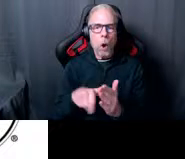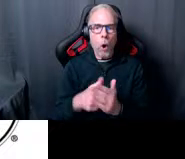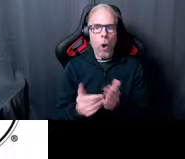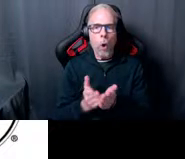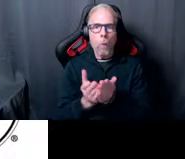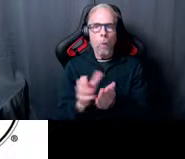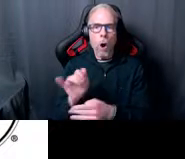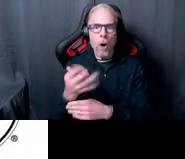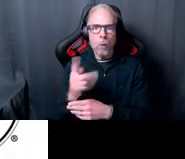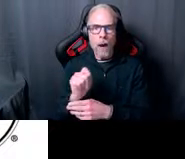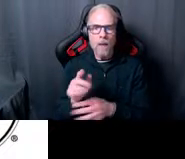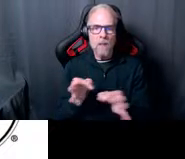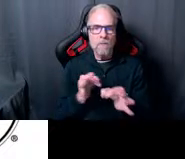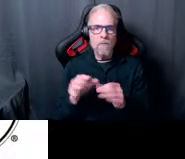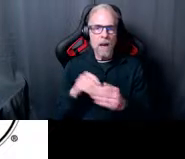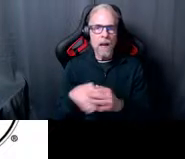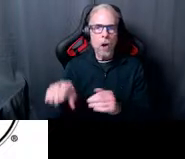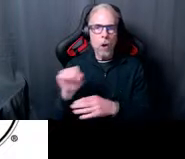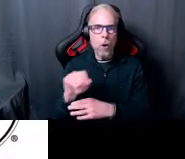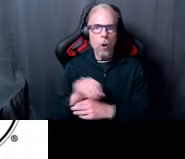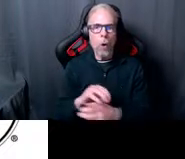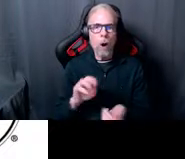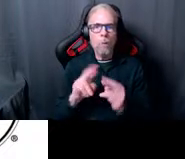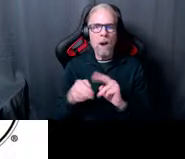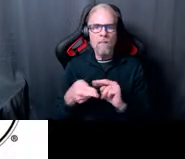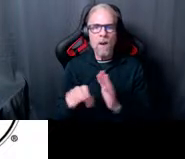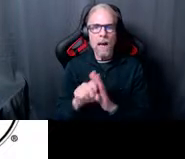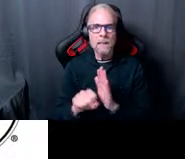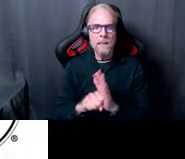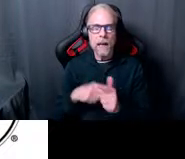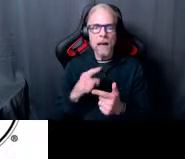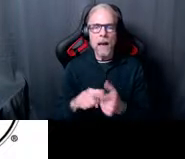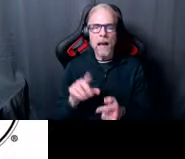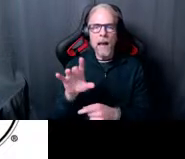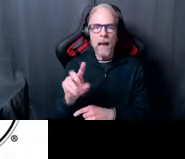as defined in the Oregon Revised Statute